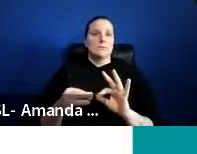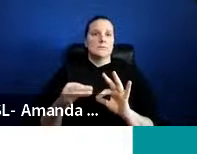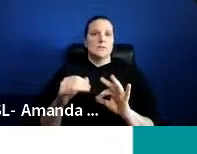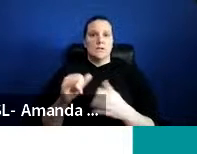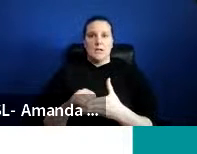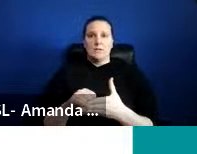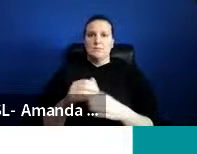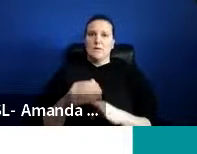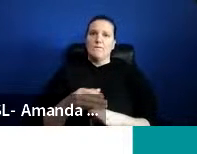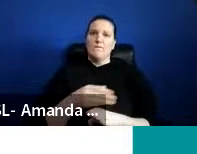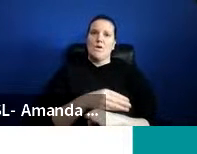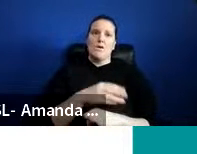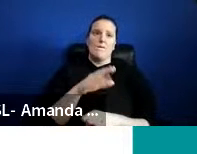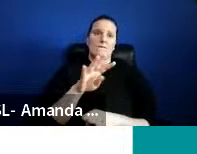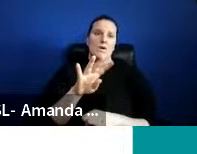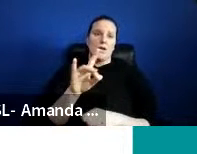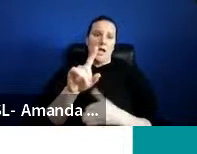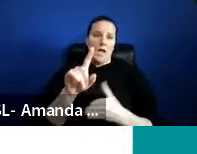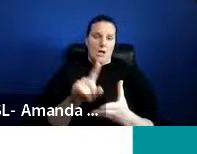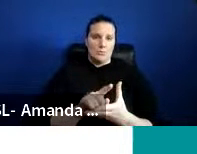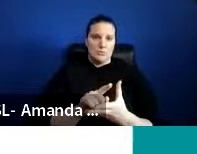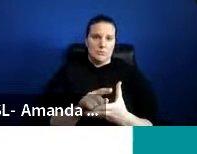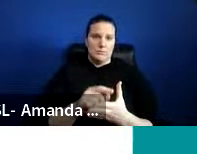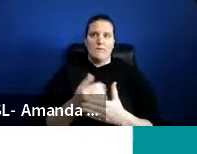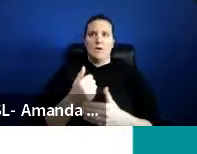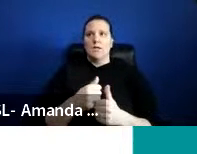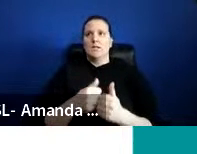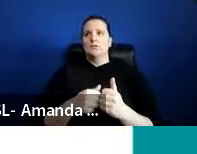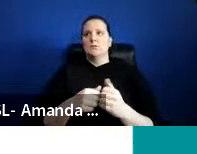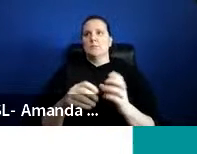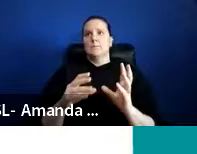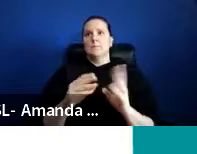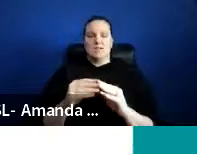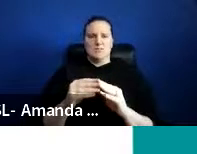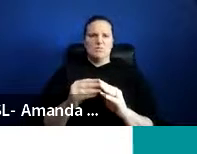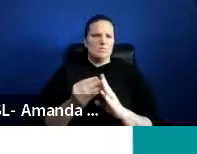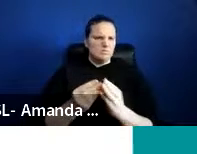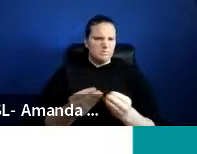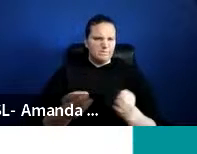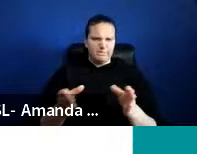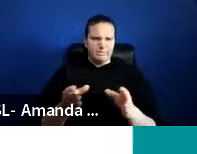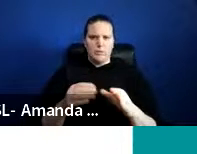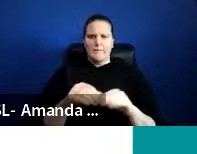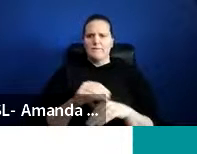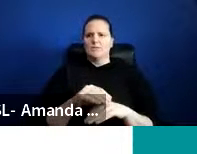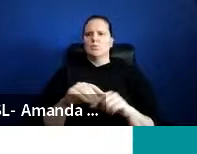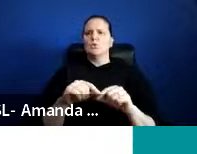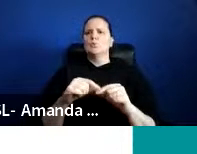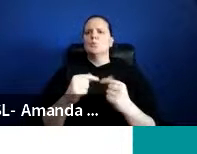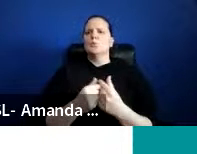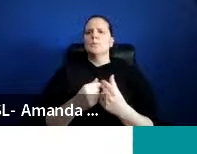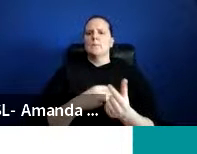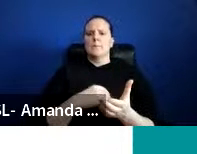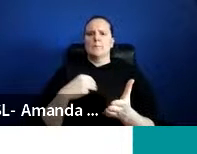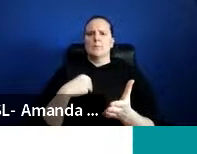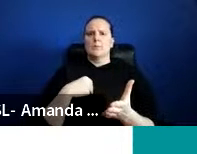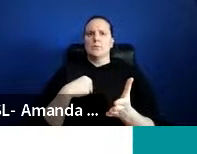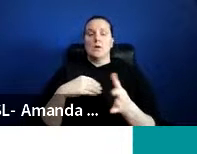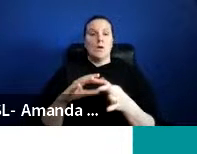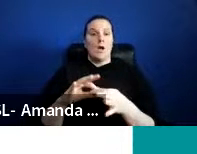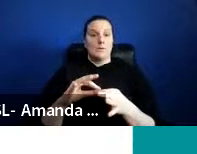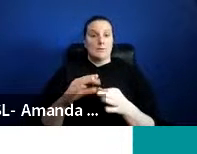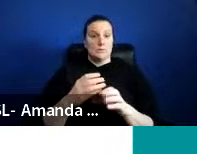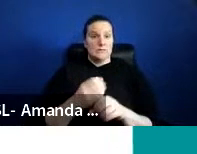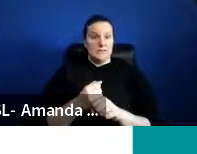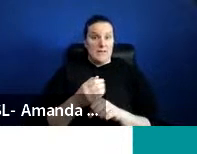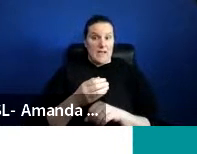to 48 hours in advance of each upcoming meeting in order to be distributed to advisory group members. Comments received after that